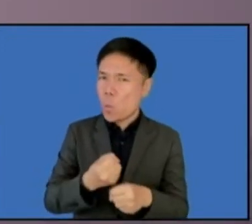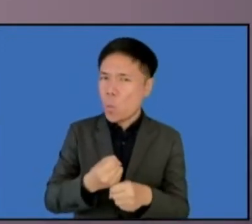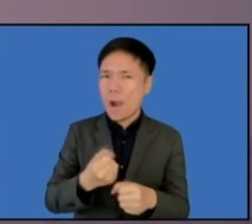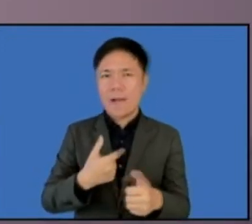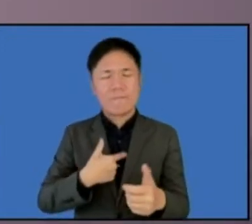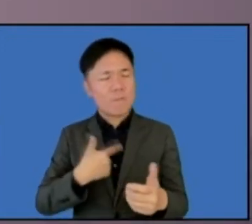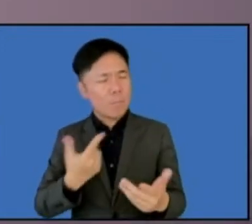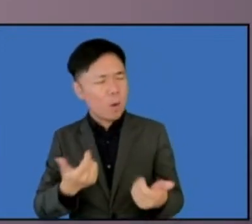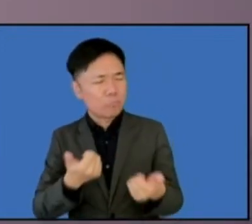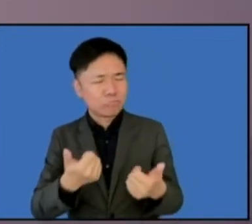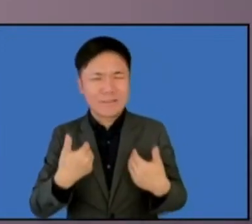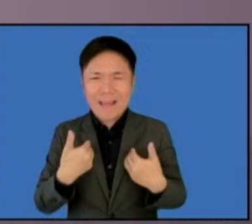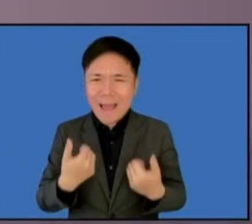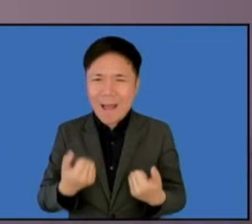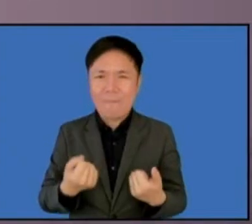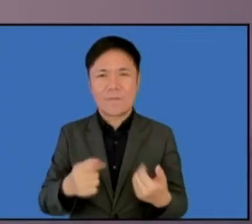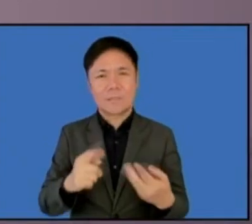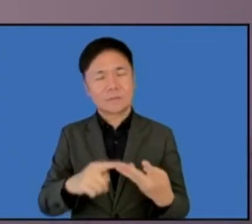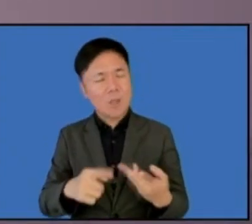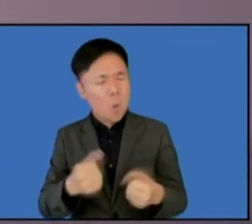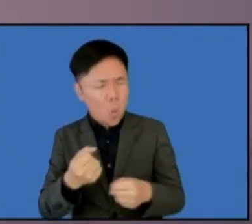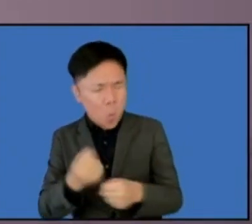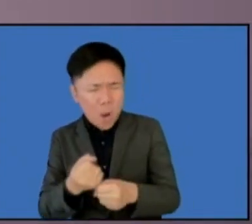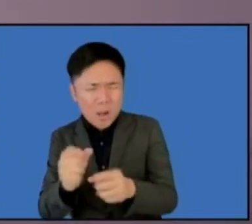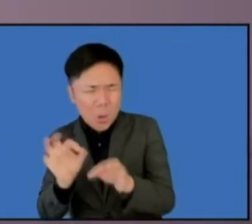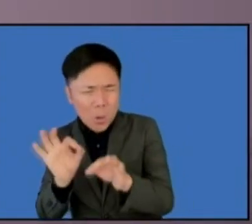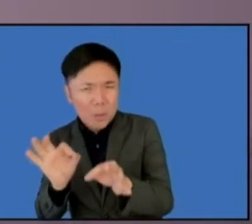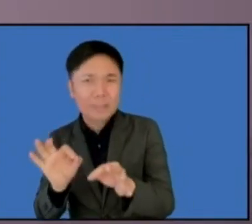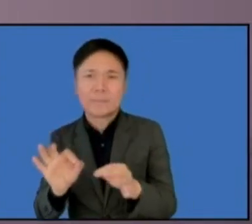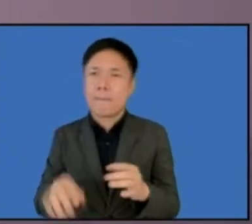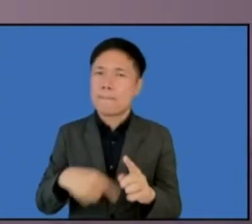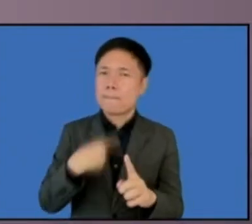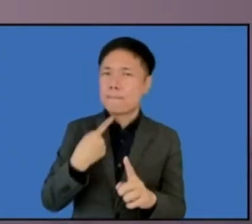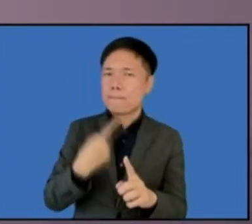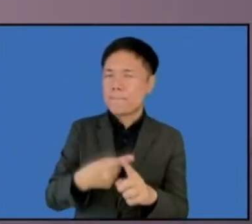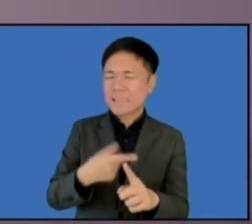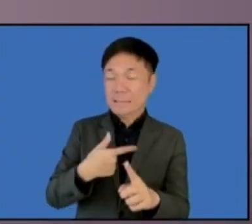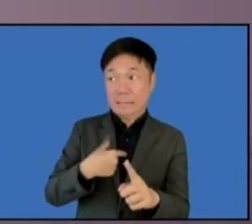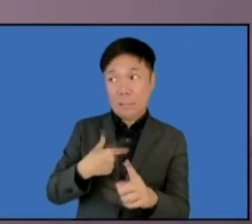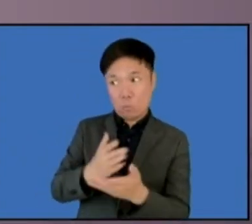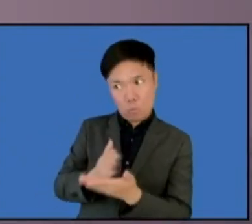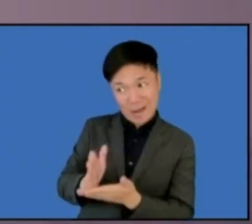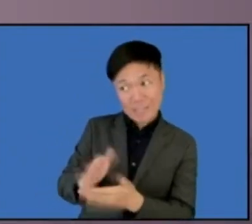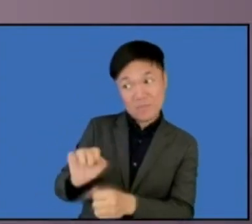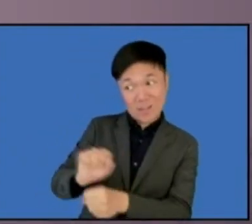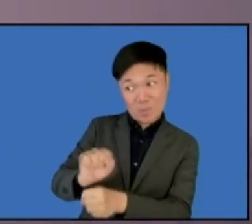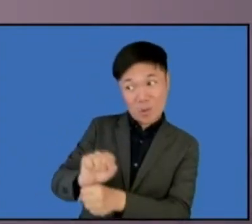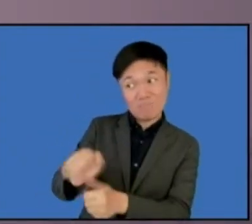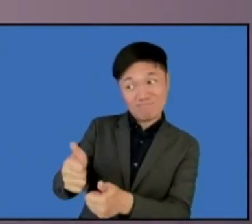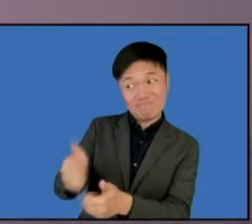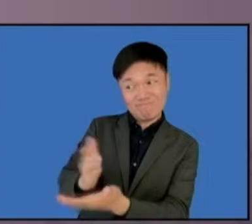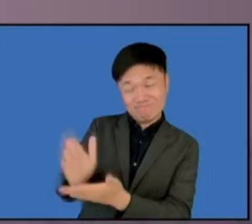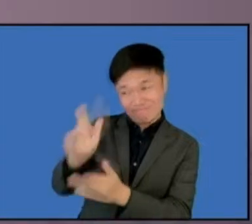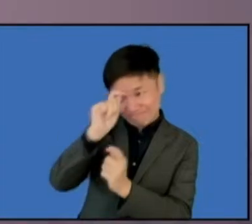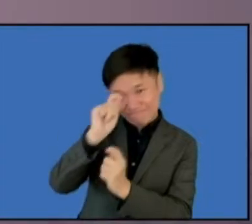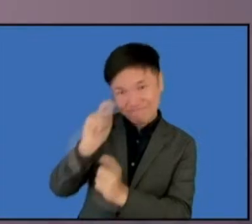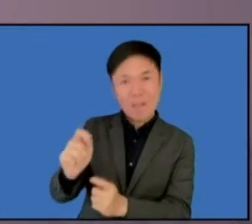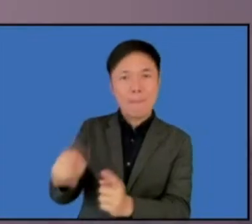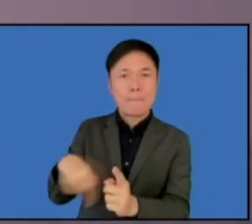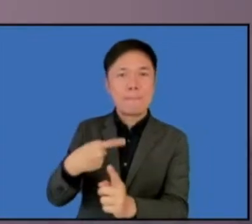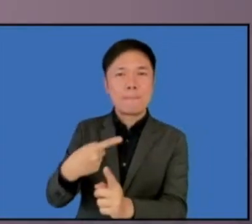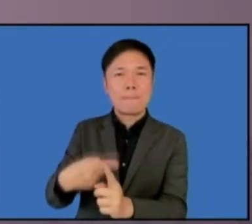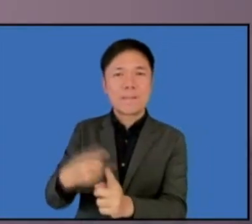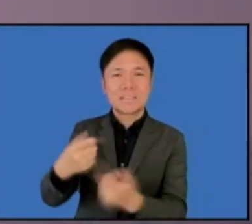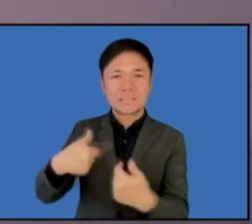decent work, social protection, labor rights, social adaptation, and sustainable reintegration, regardless of their status, including